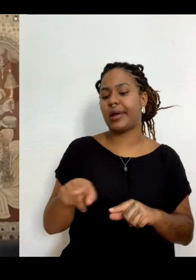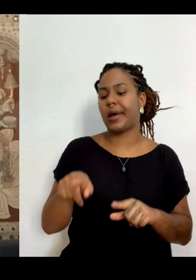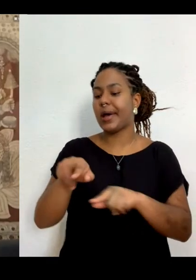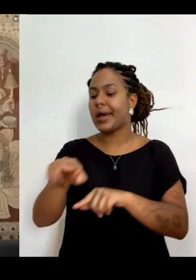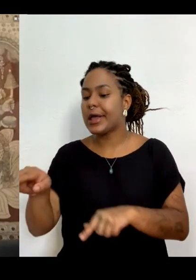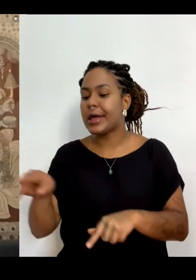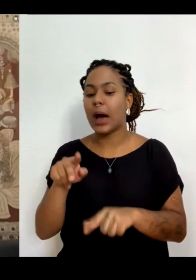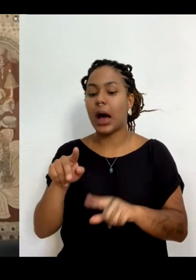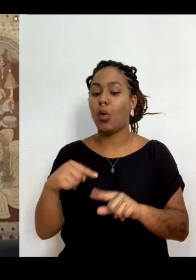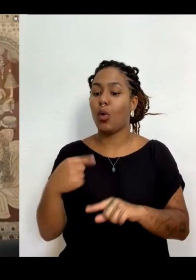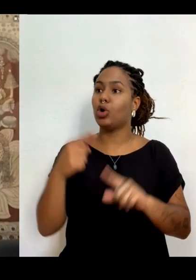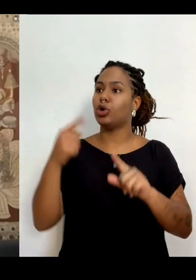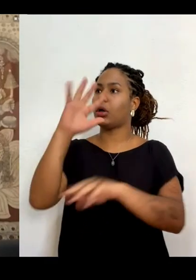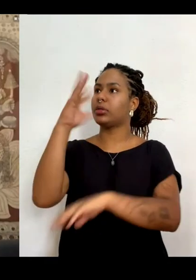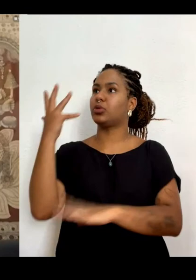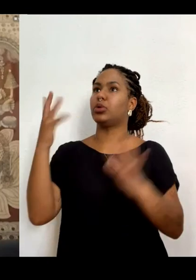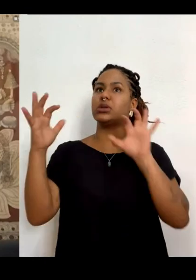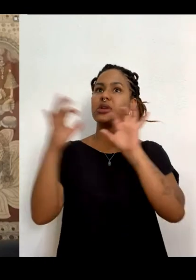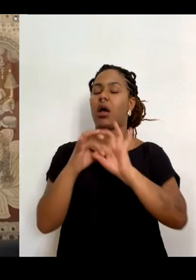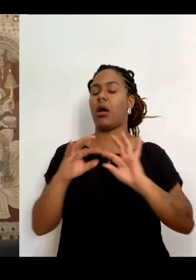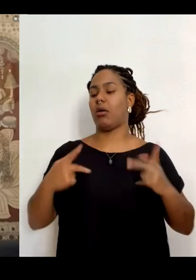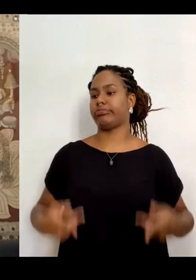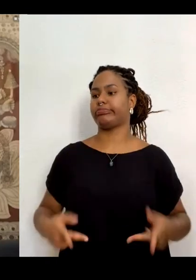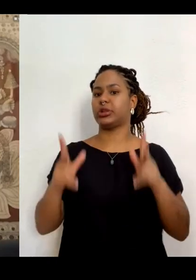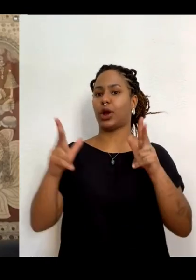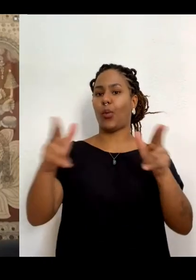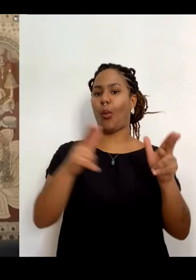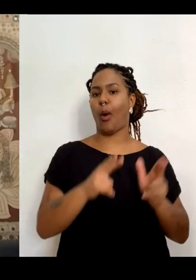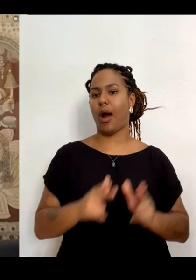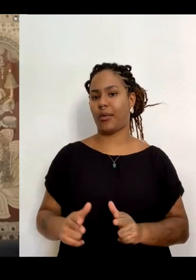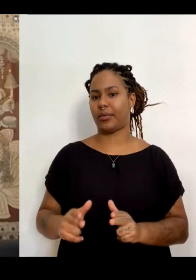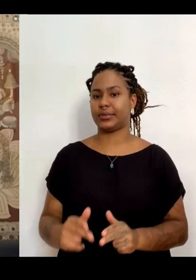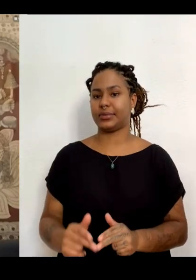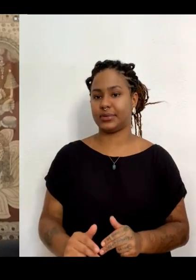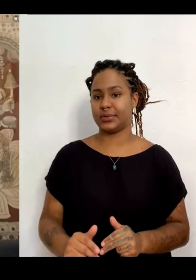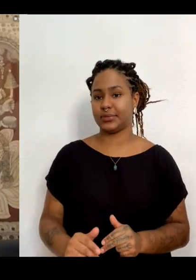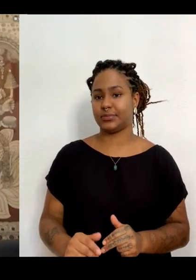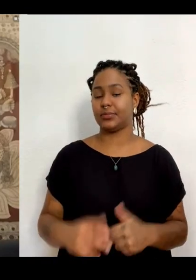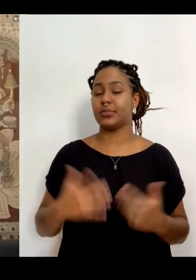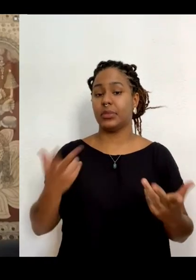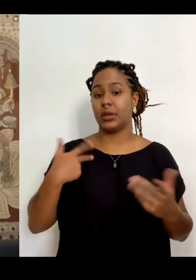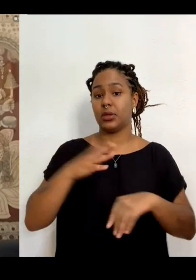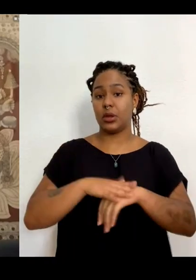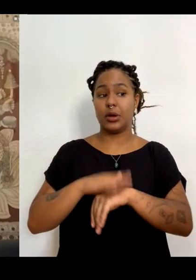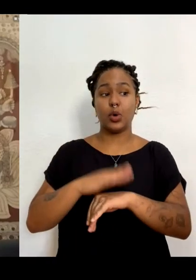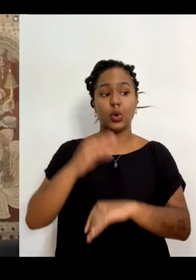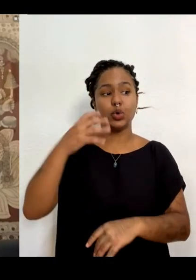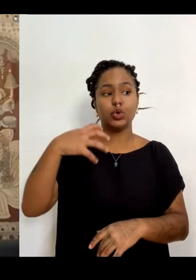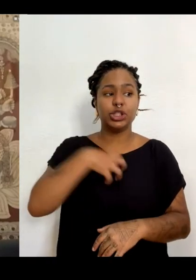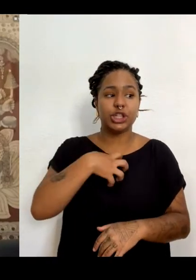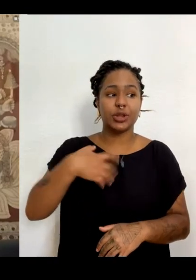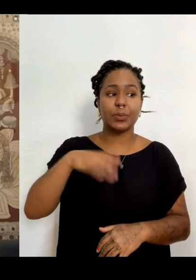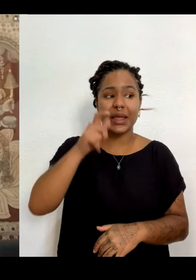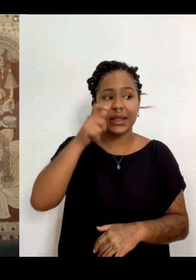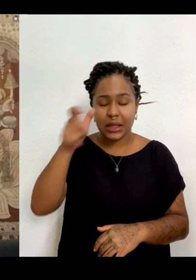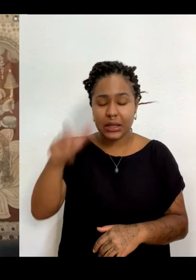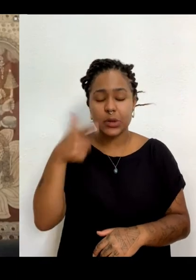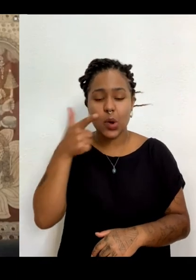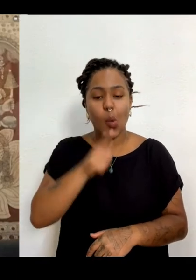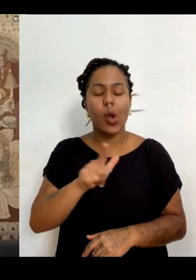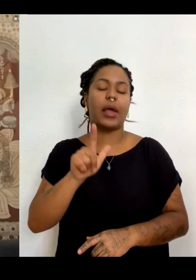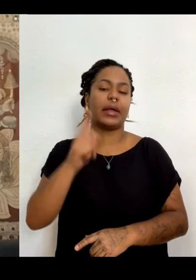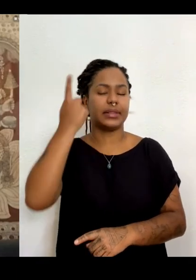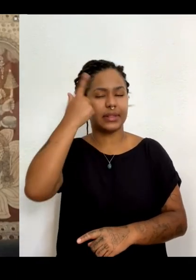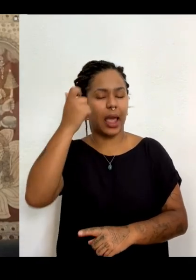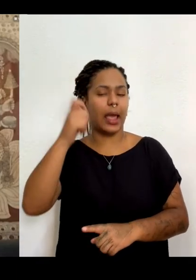I think the most important way to resist the idea that biodiversity the land water